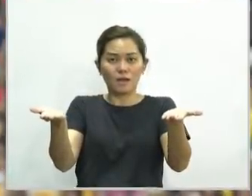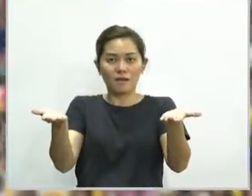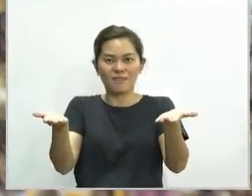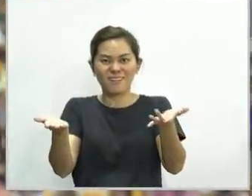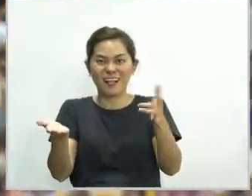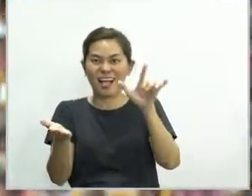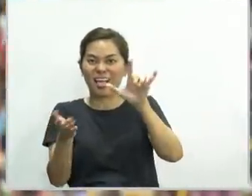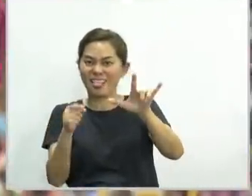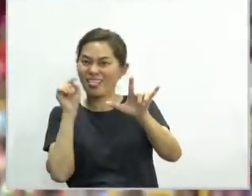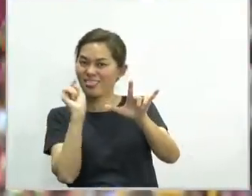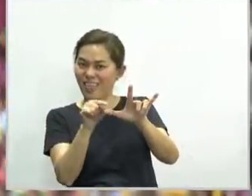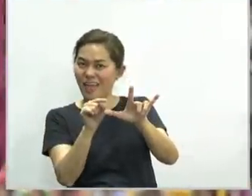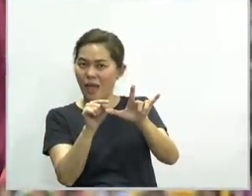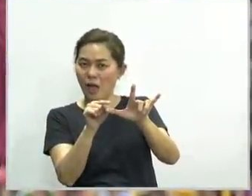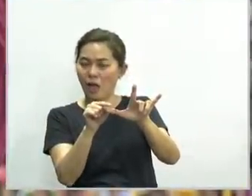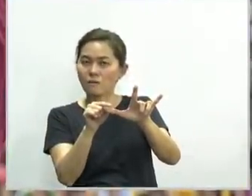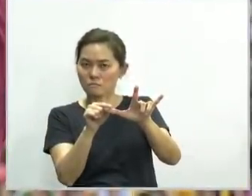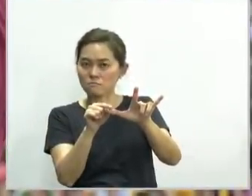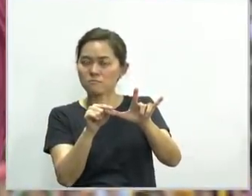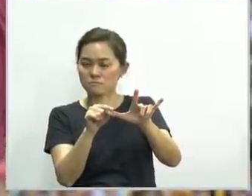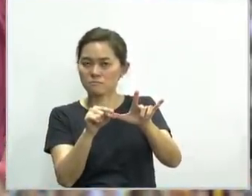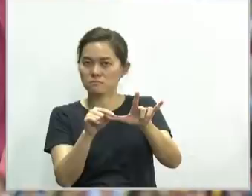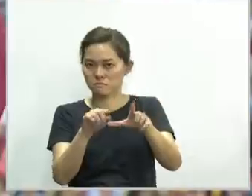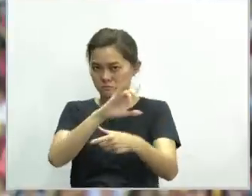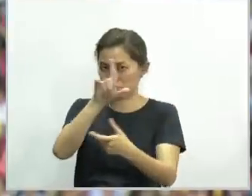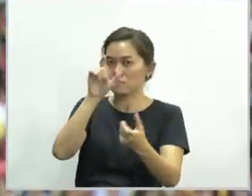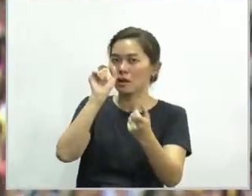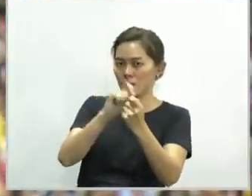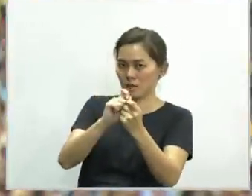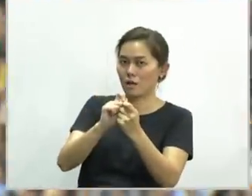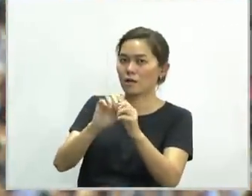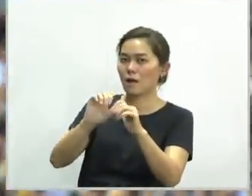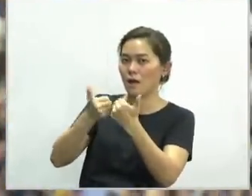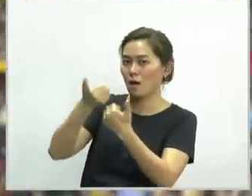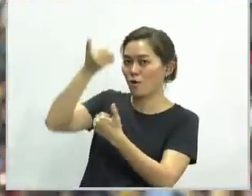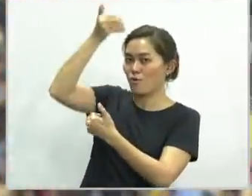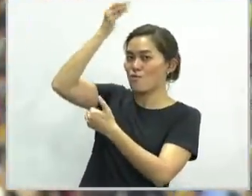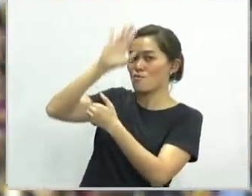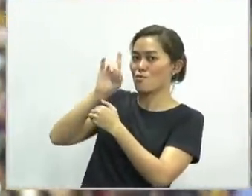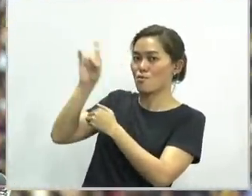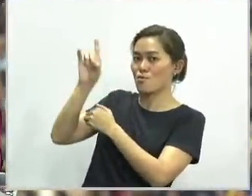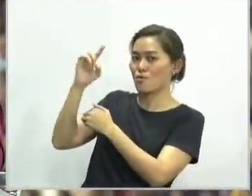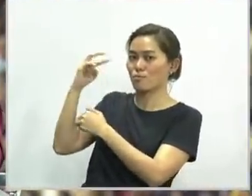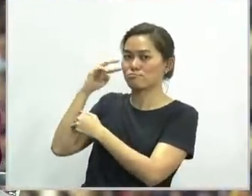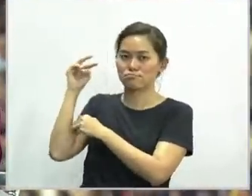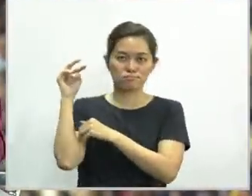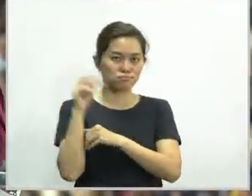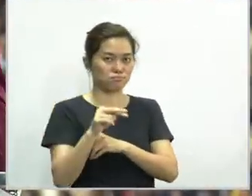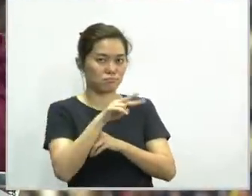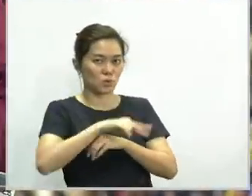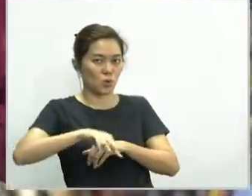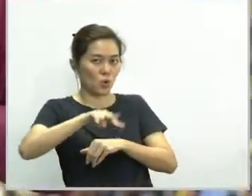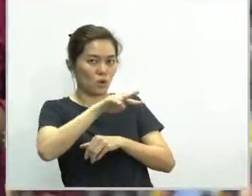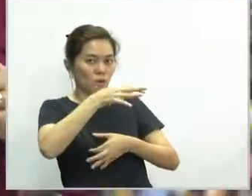That is exactly how God judges us.